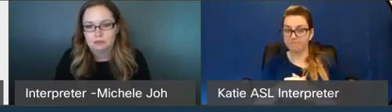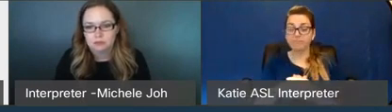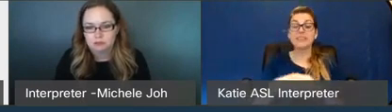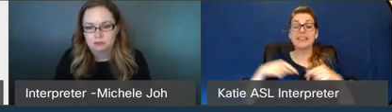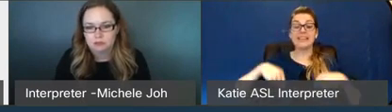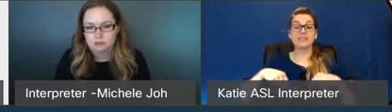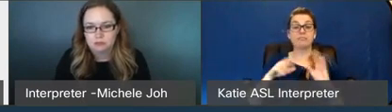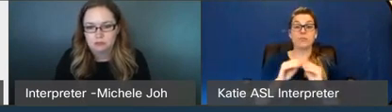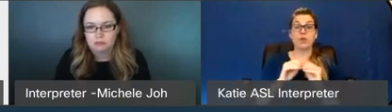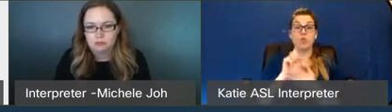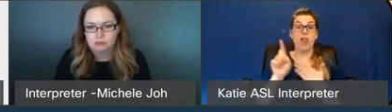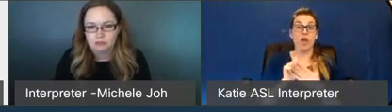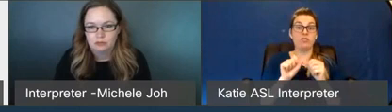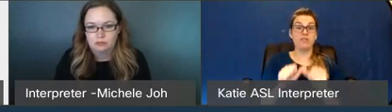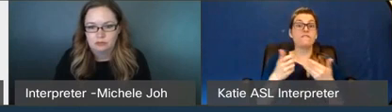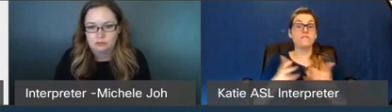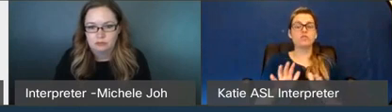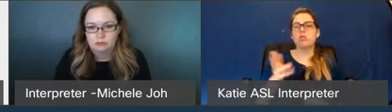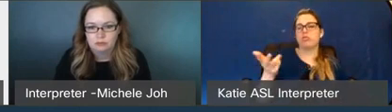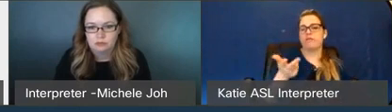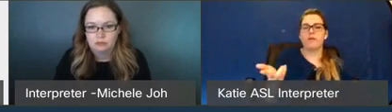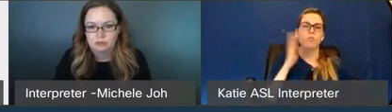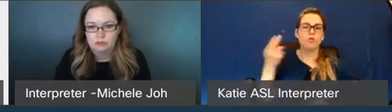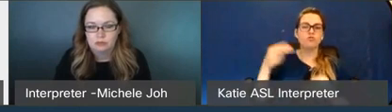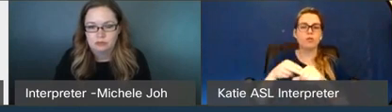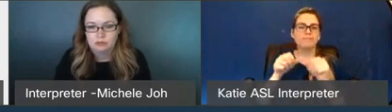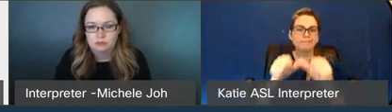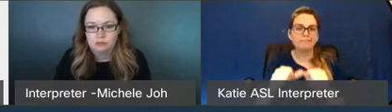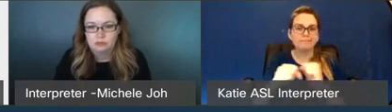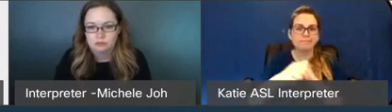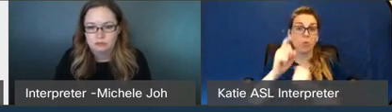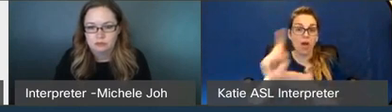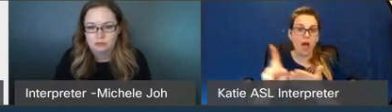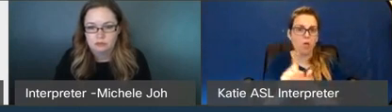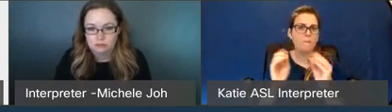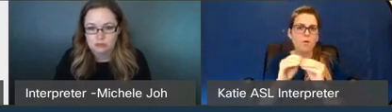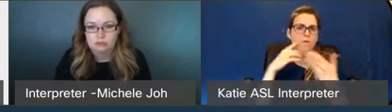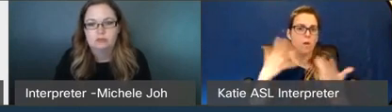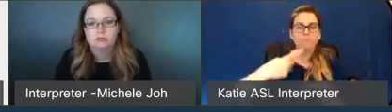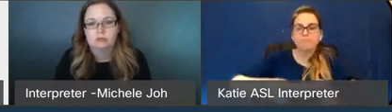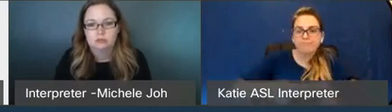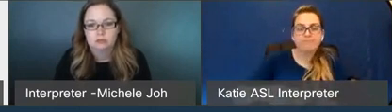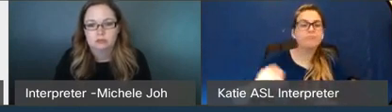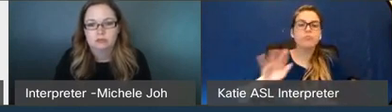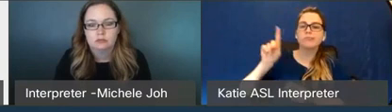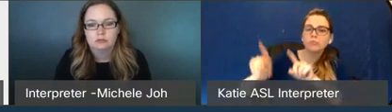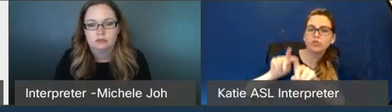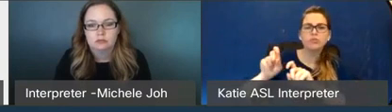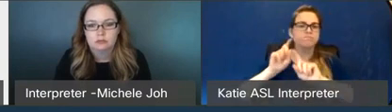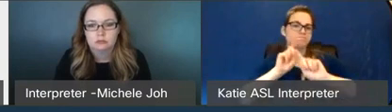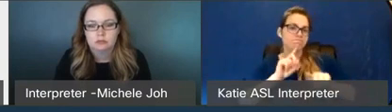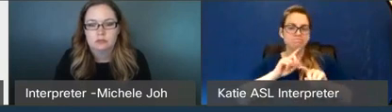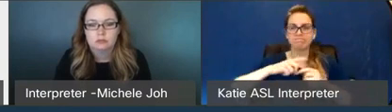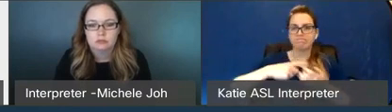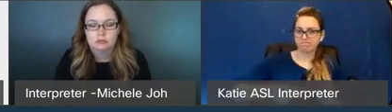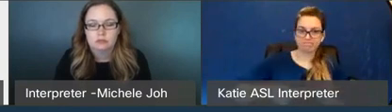will join us in participating in an hour-long discussion to answer any questions that you have and that we are not able to